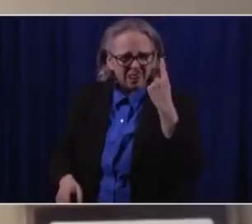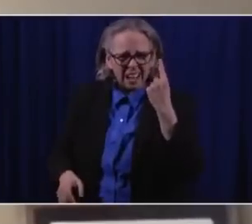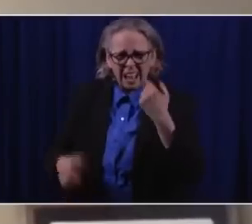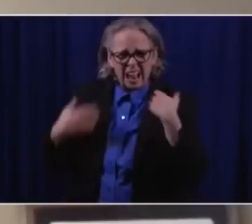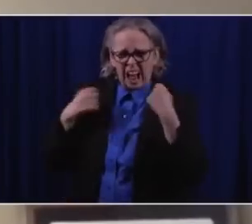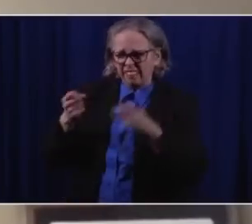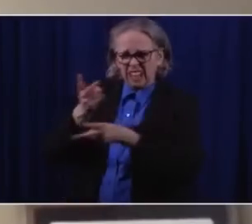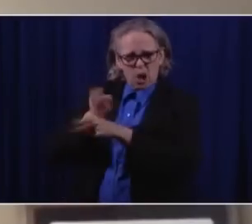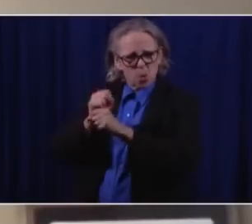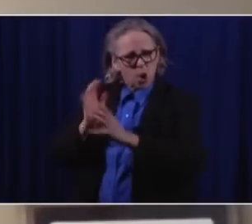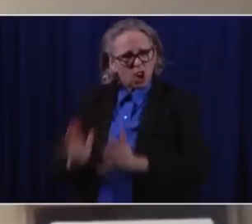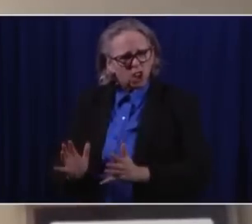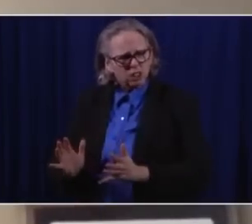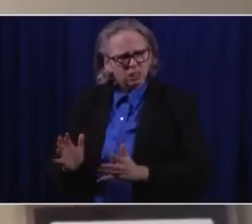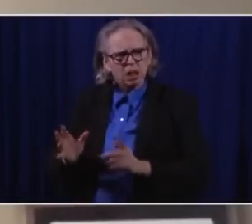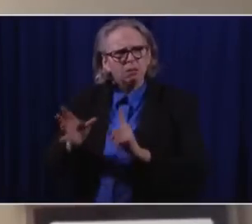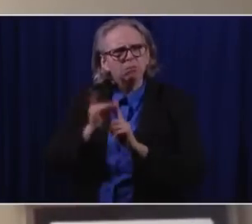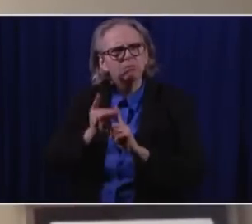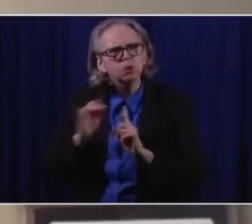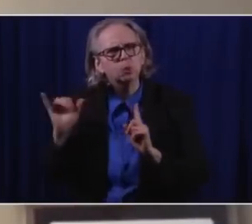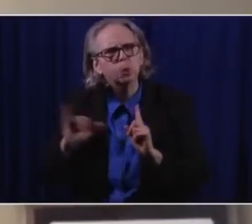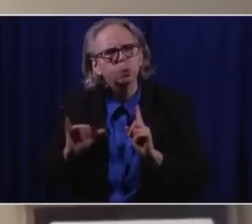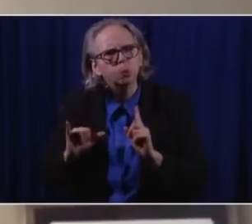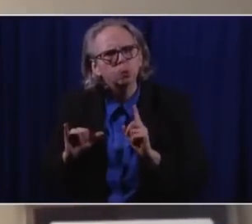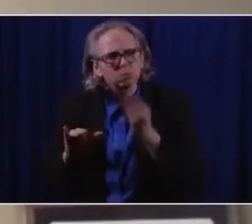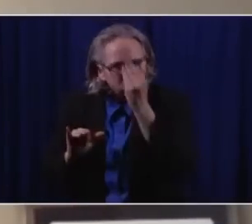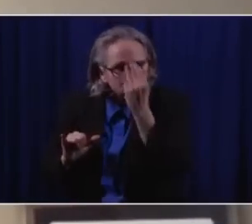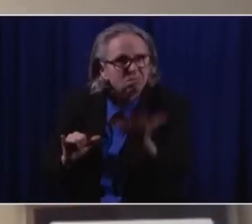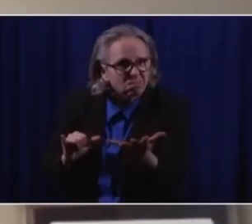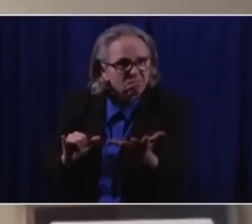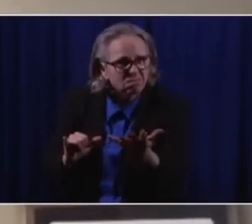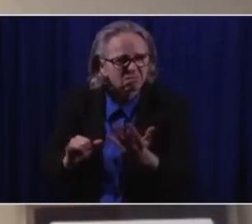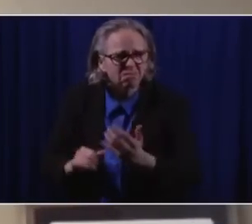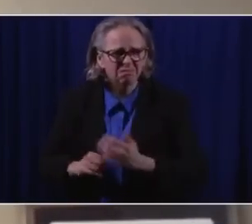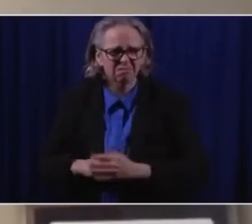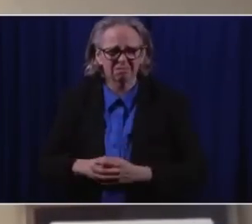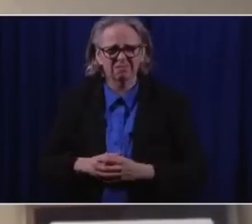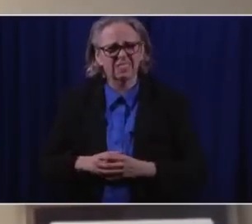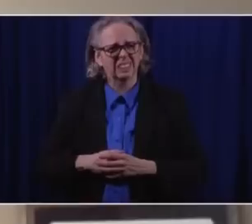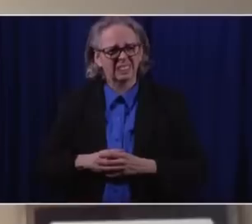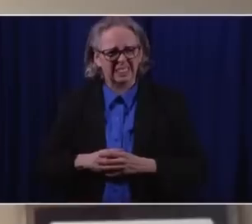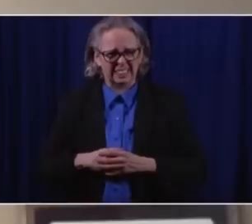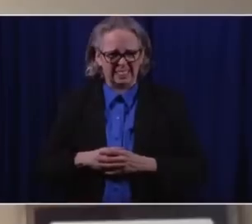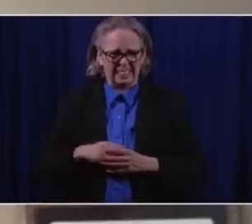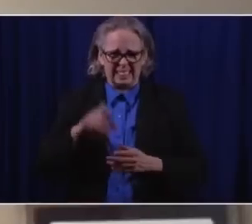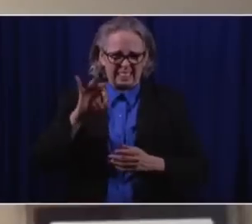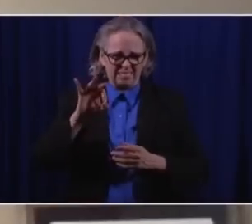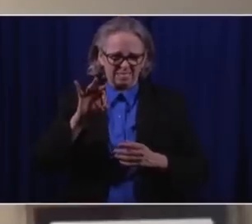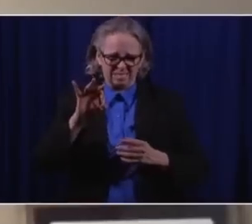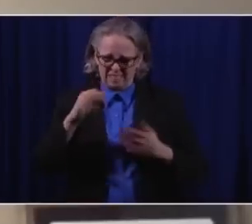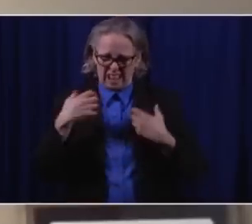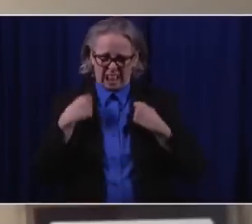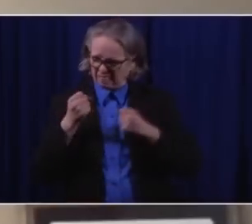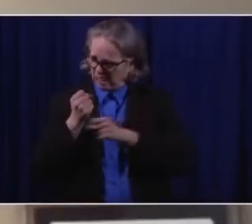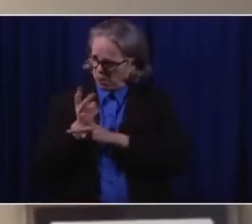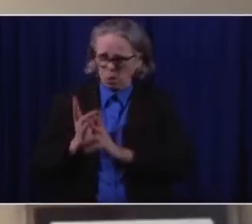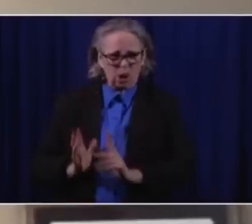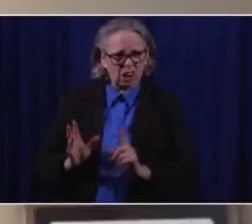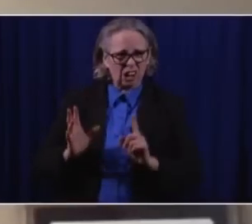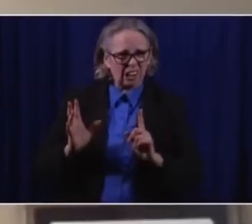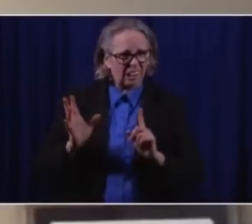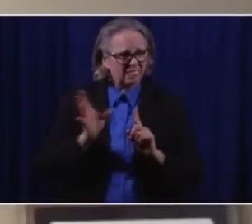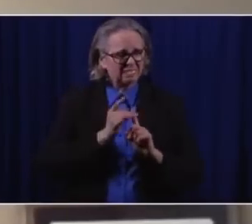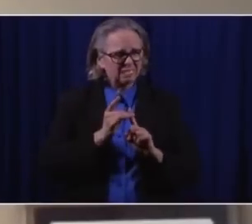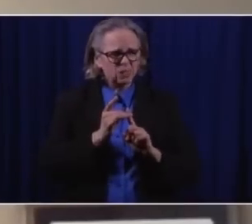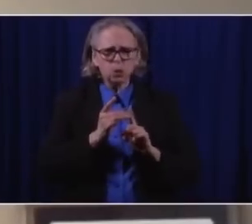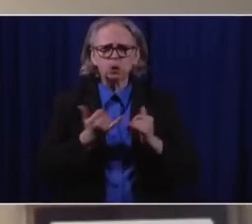community. COVID patients require a much longer length of stay in the hospital. They get sicker, and healthcare workers have to spend more time